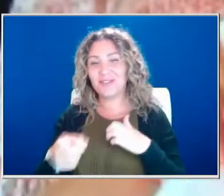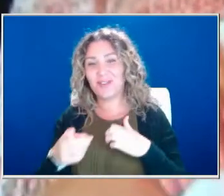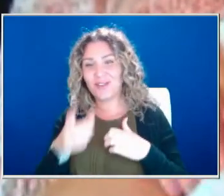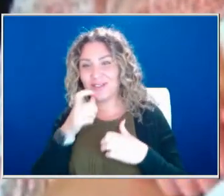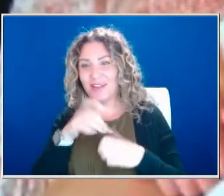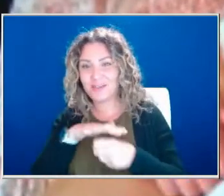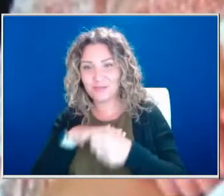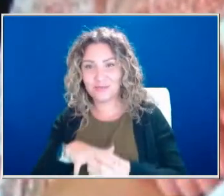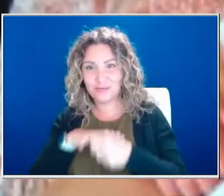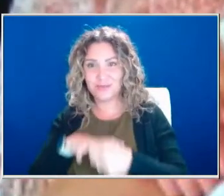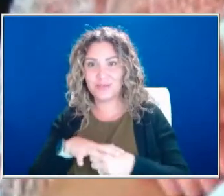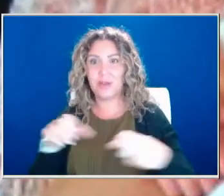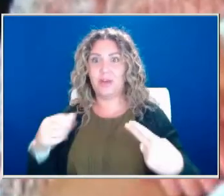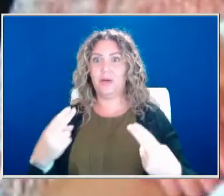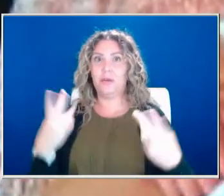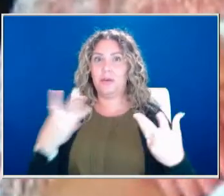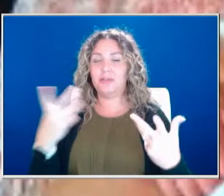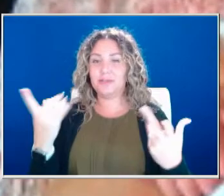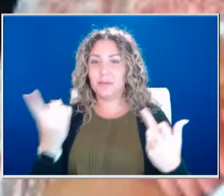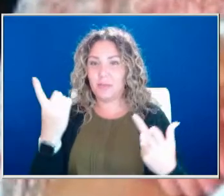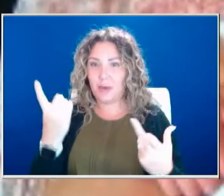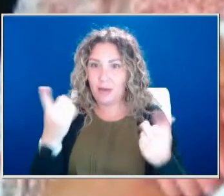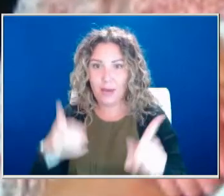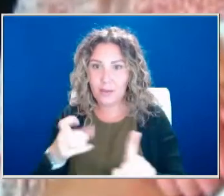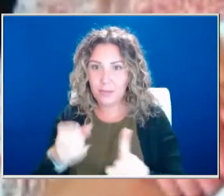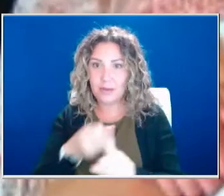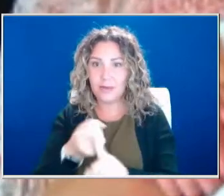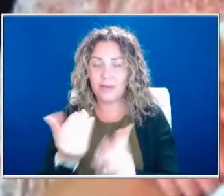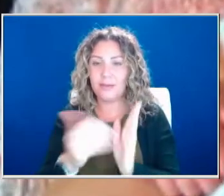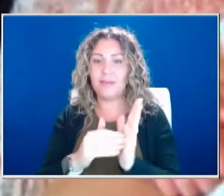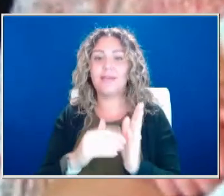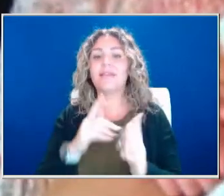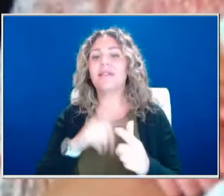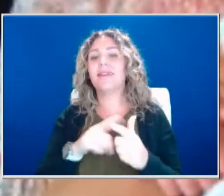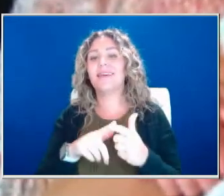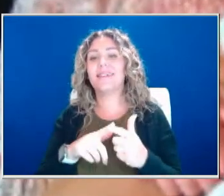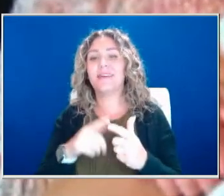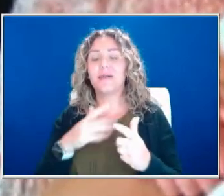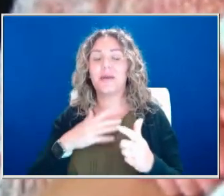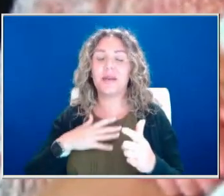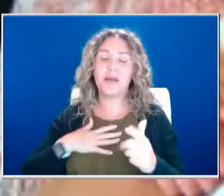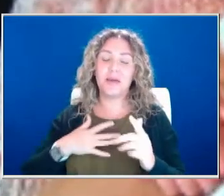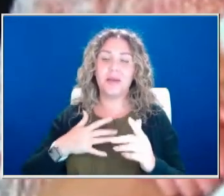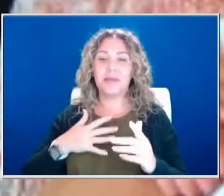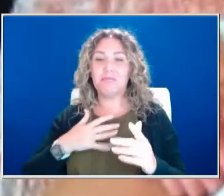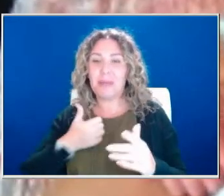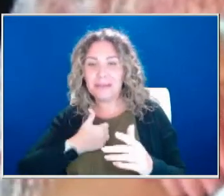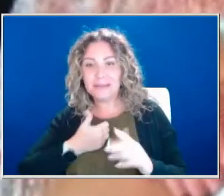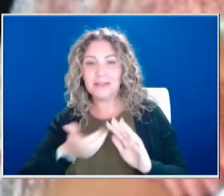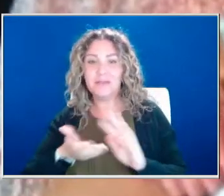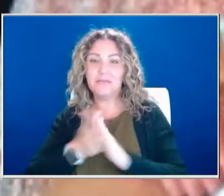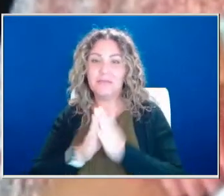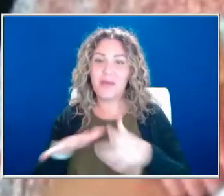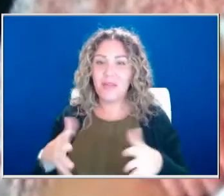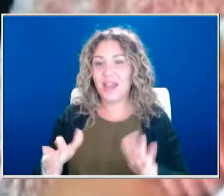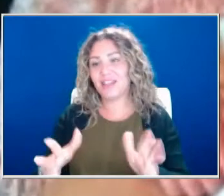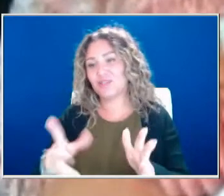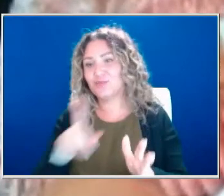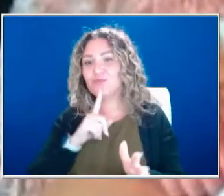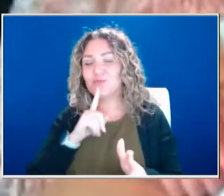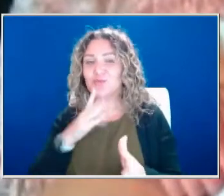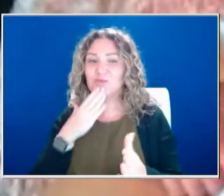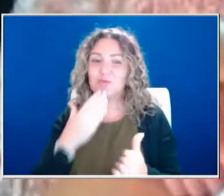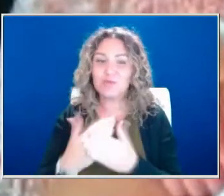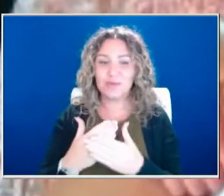out being like, oh, what if something happens, you know, and make myself get anxious. She's really good. She's helped